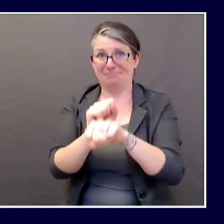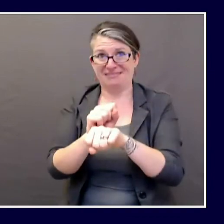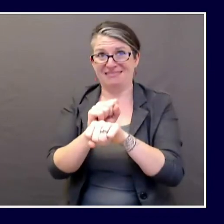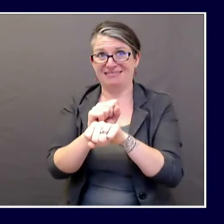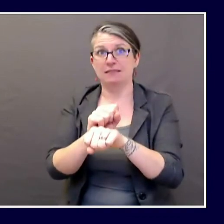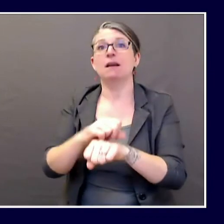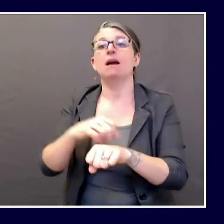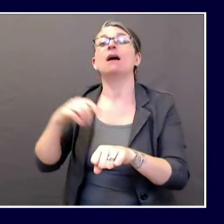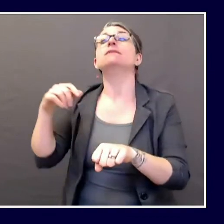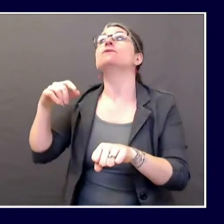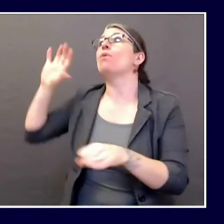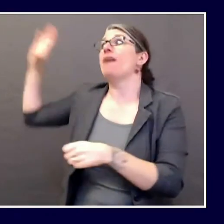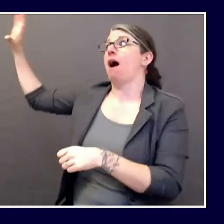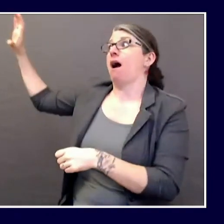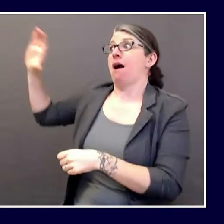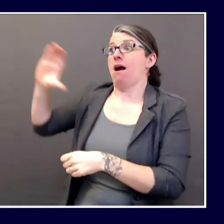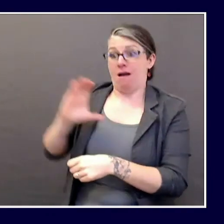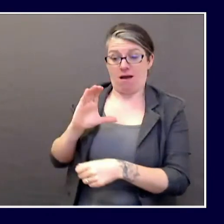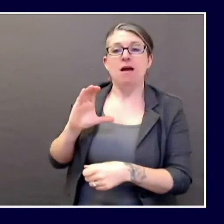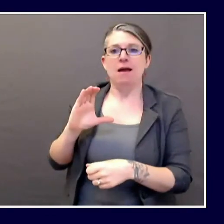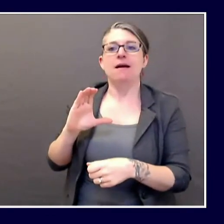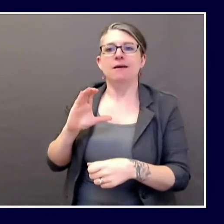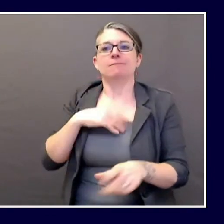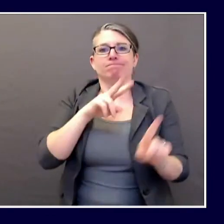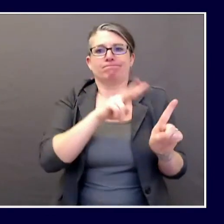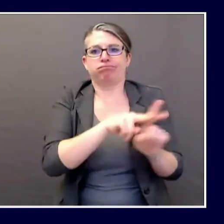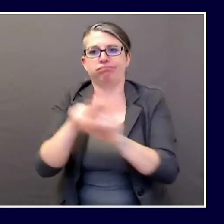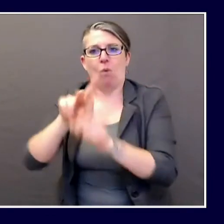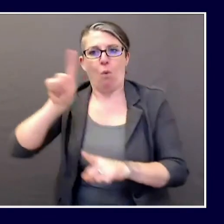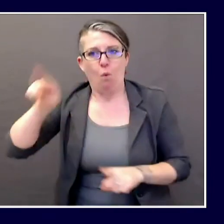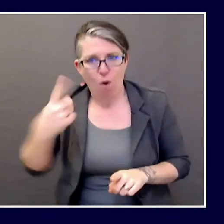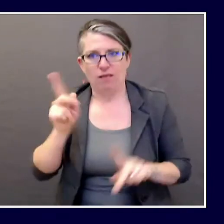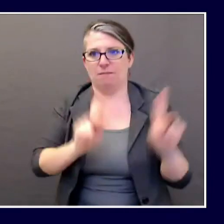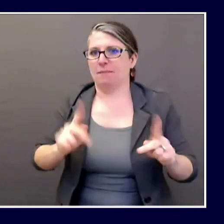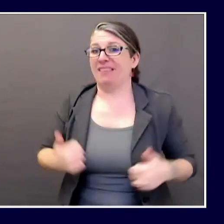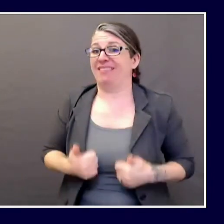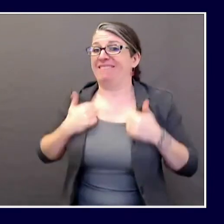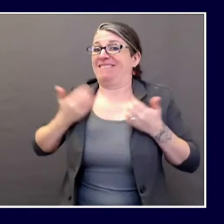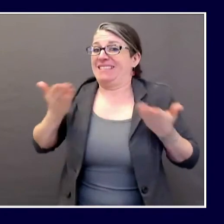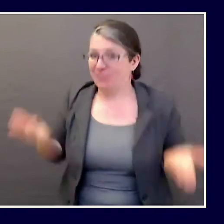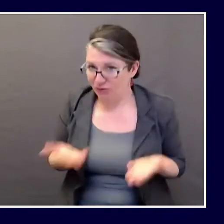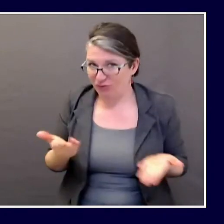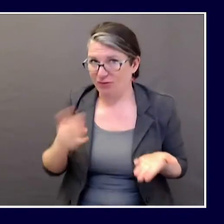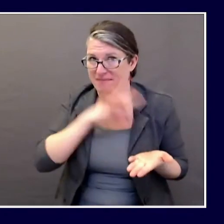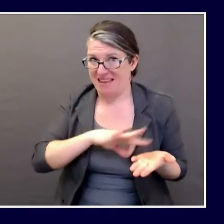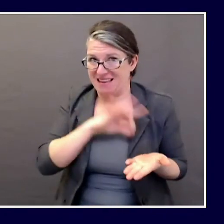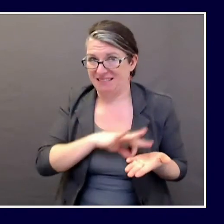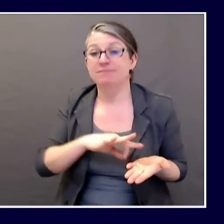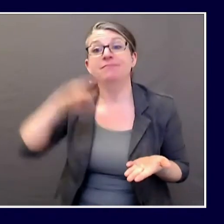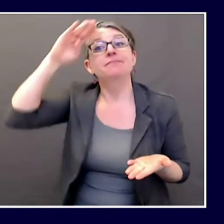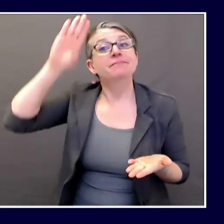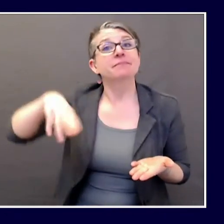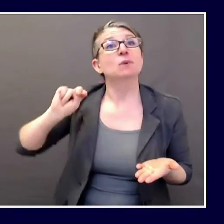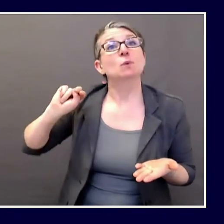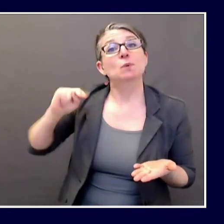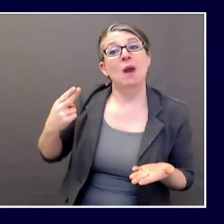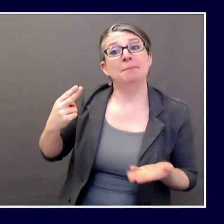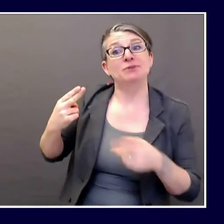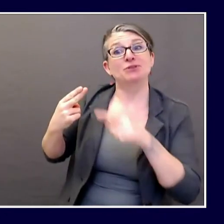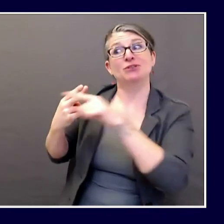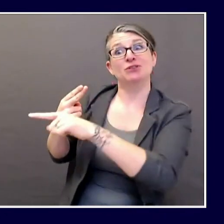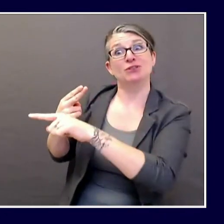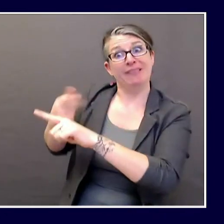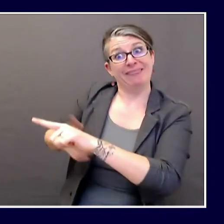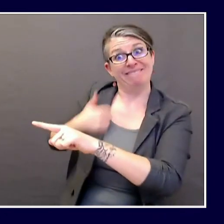Hampshire to let them know that there are different ways to think about this. So we're working on that precise issue right now. But as of right